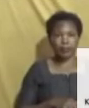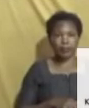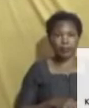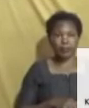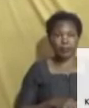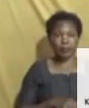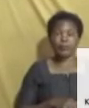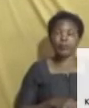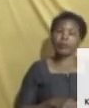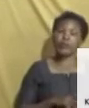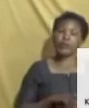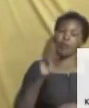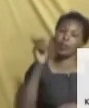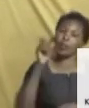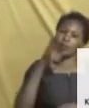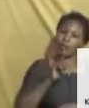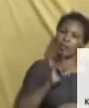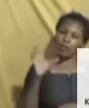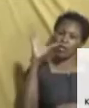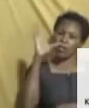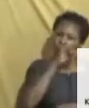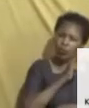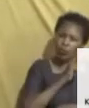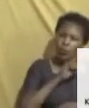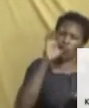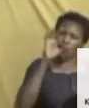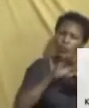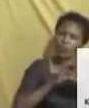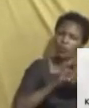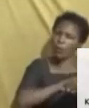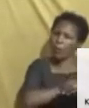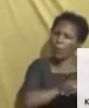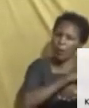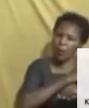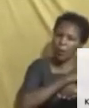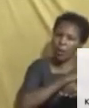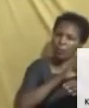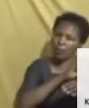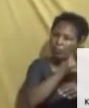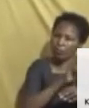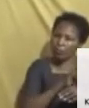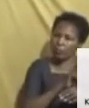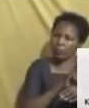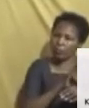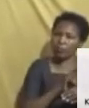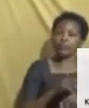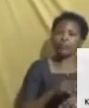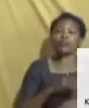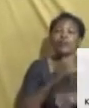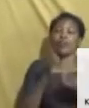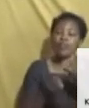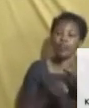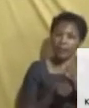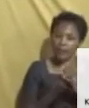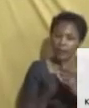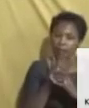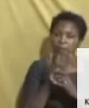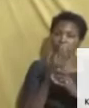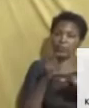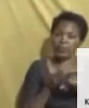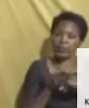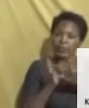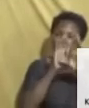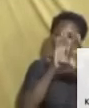Does the president also assume constituent power? And then he proceeds to say, the nature and importance